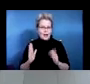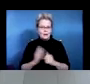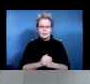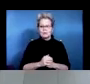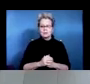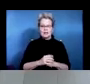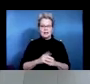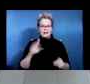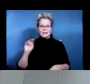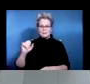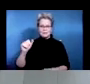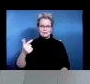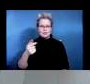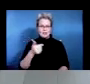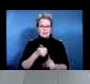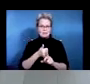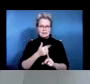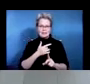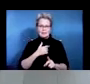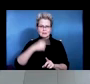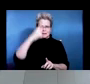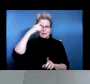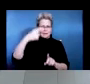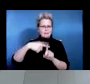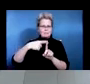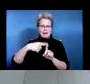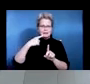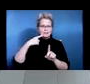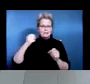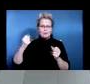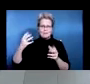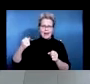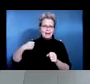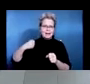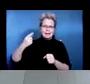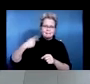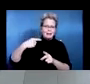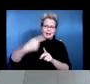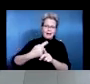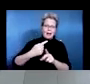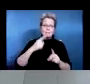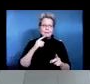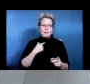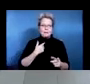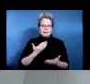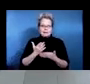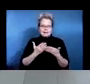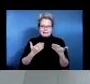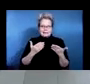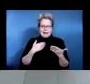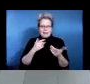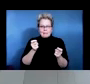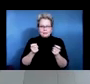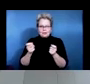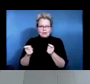positive this whole time you've overcome so much but you're still feeling that there's an adjustment piece that you haven't really been addressing so